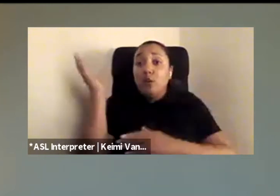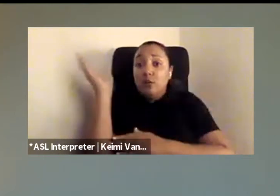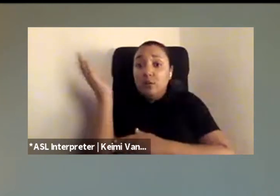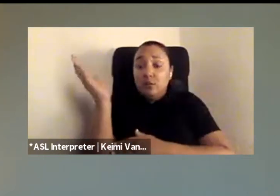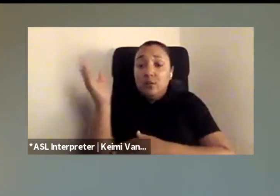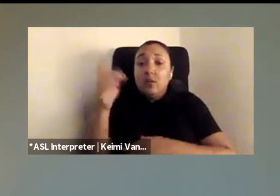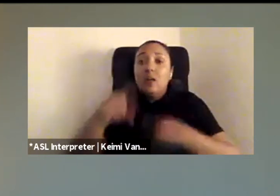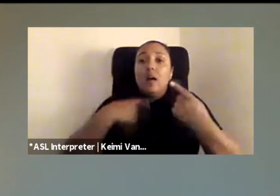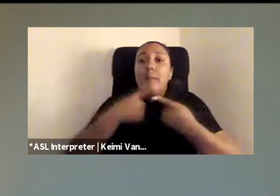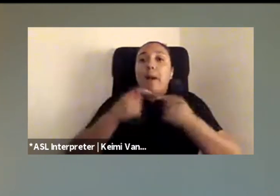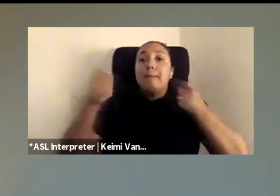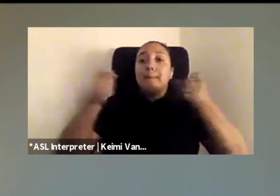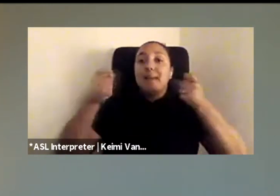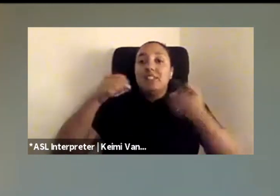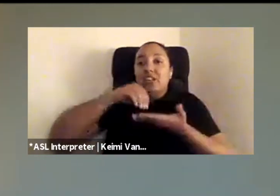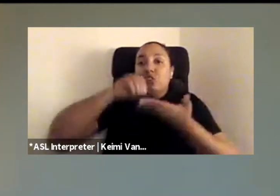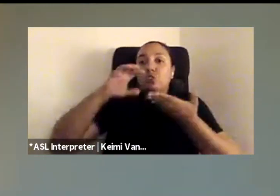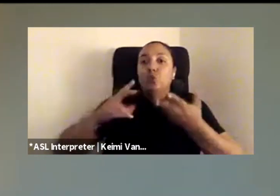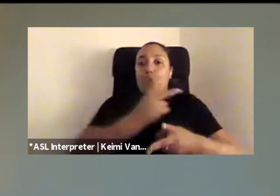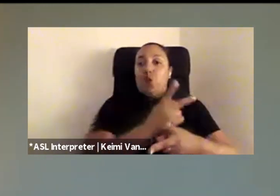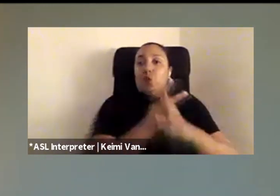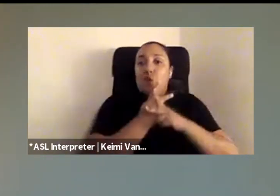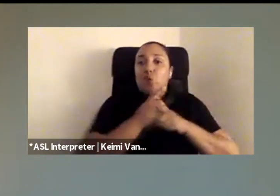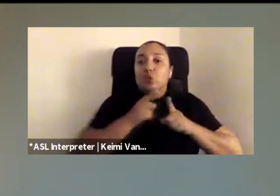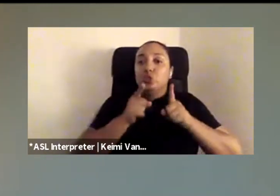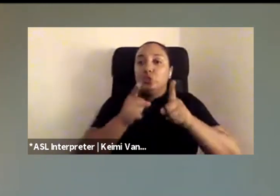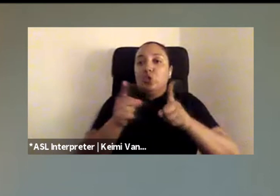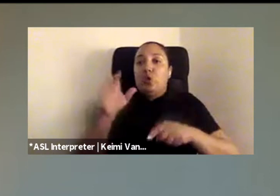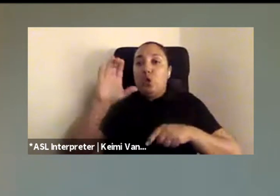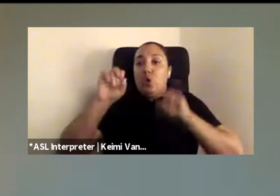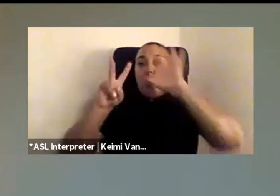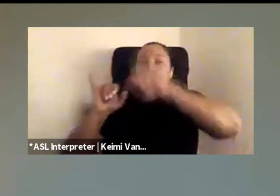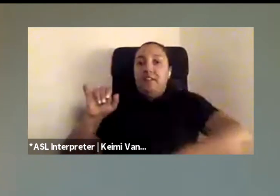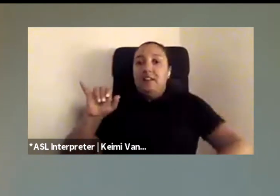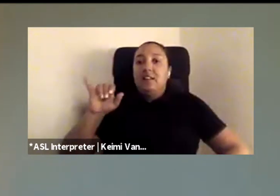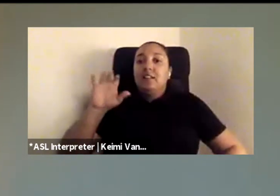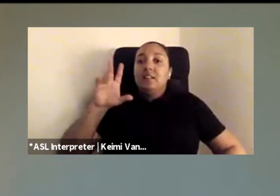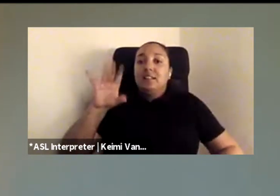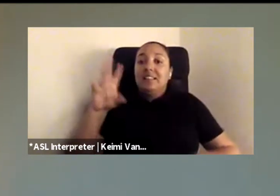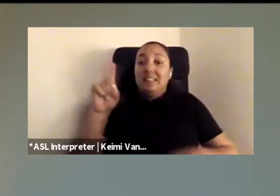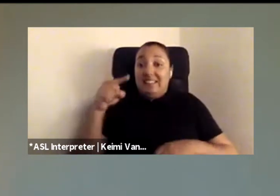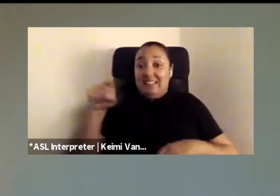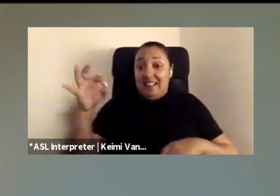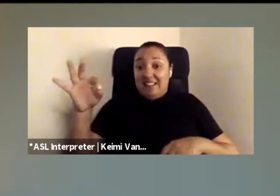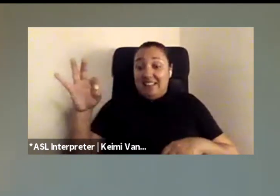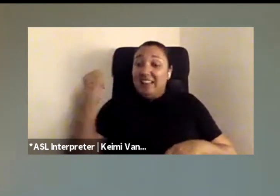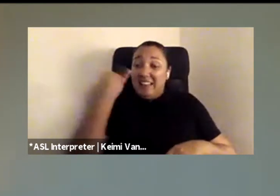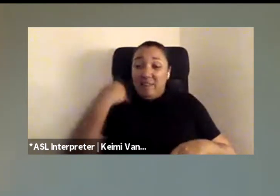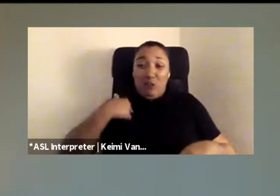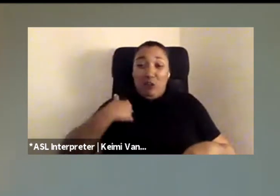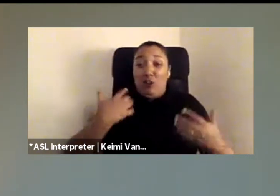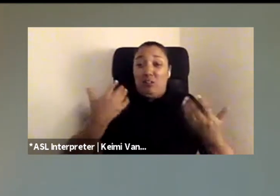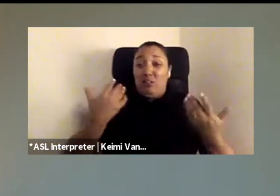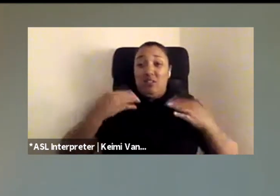Student Loan Amid COVID-19. And if anybody else is up to their neck in debt like myself, this is going to be a